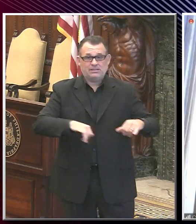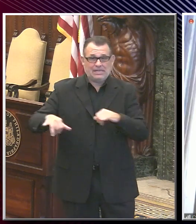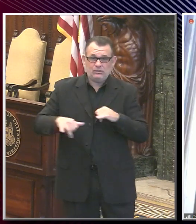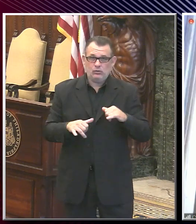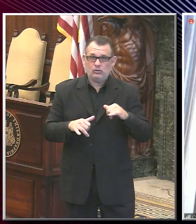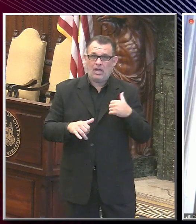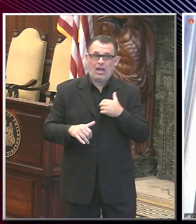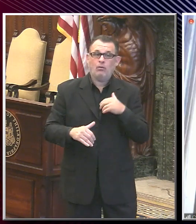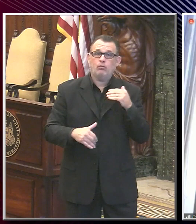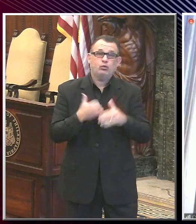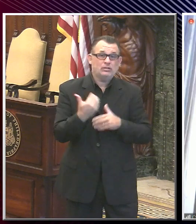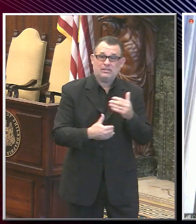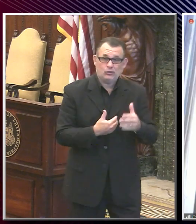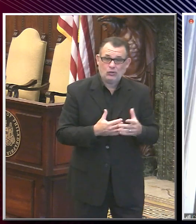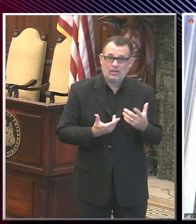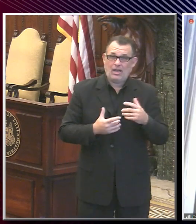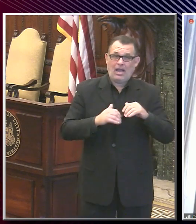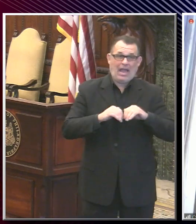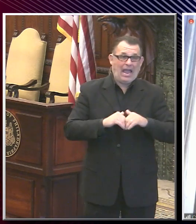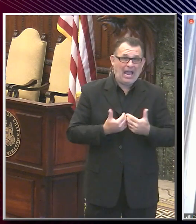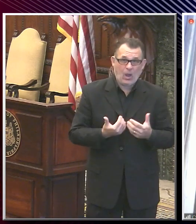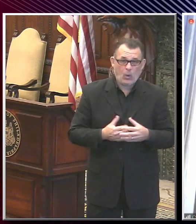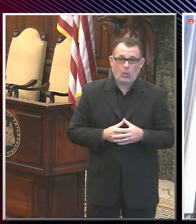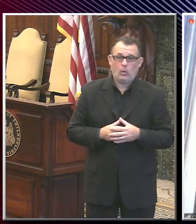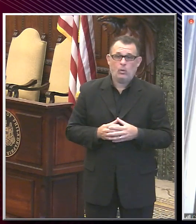be trained on that. There'll be a refresher on